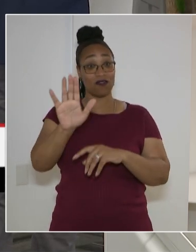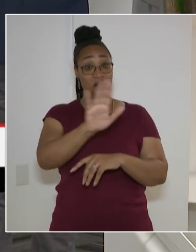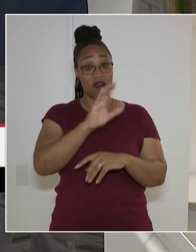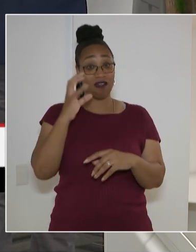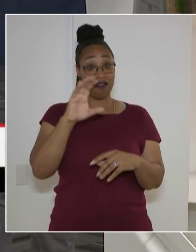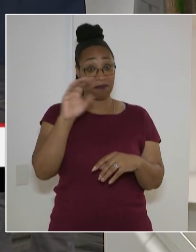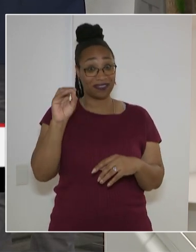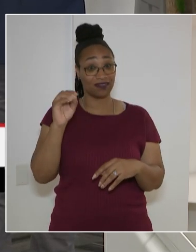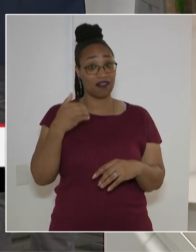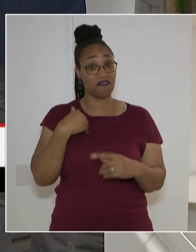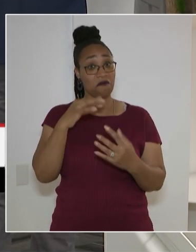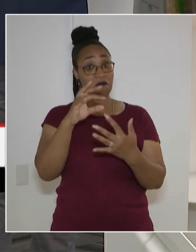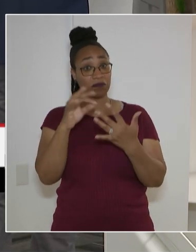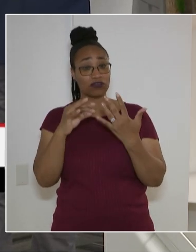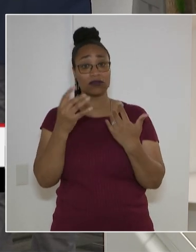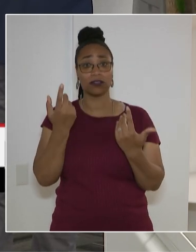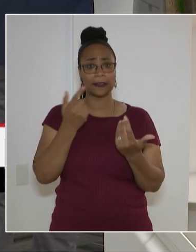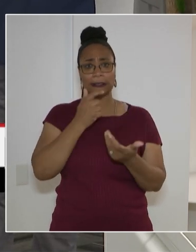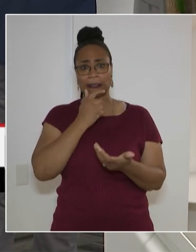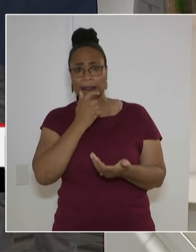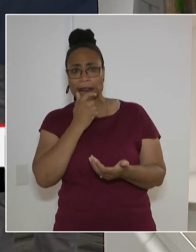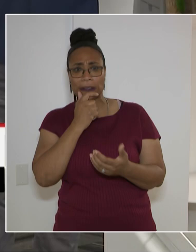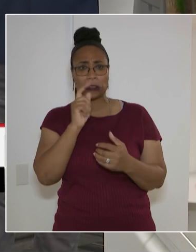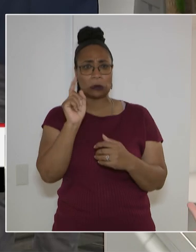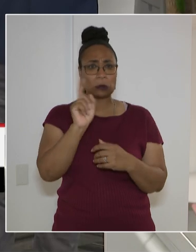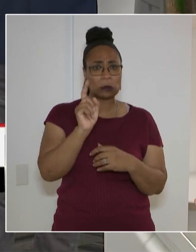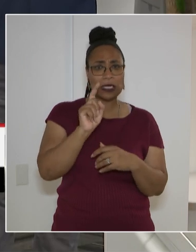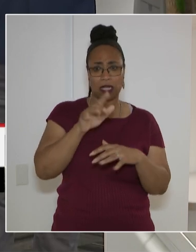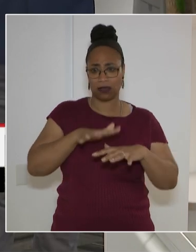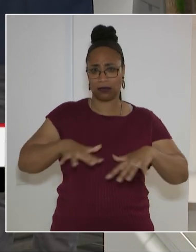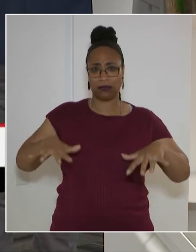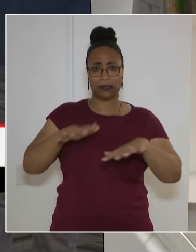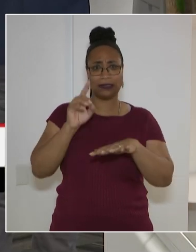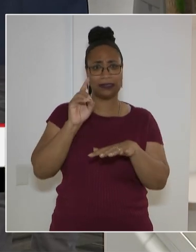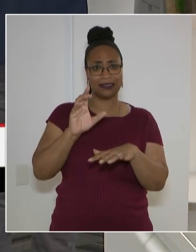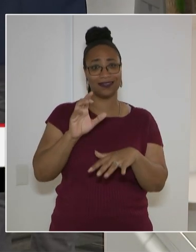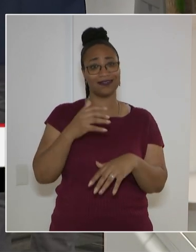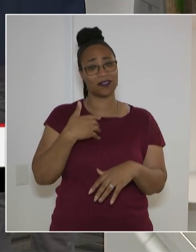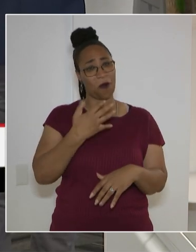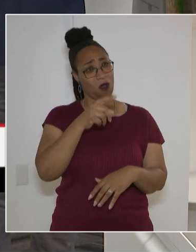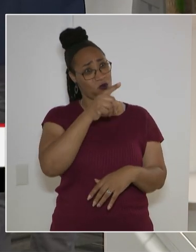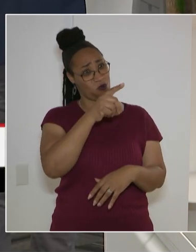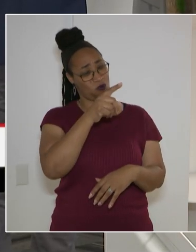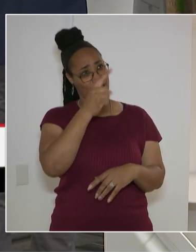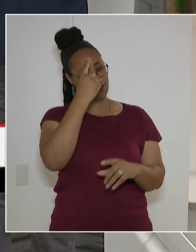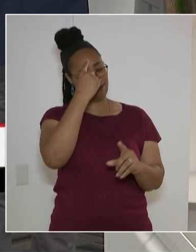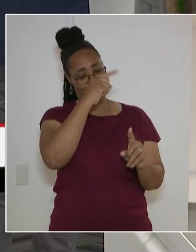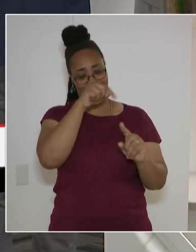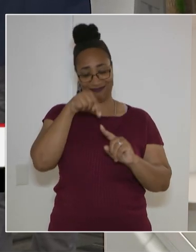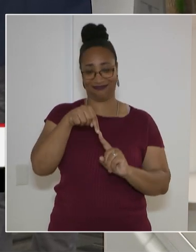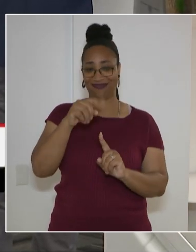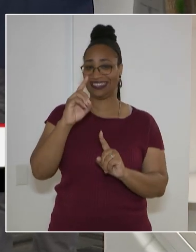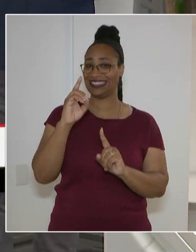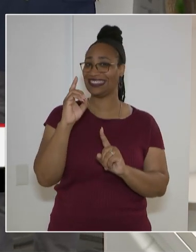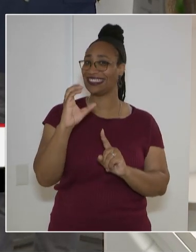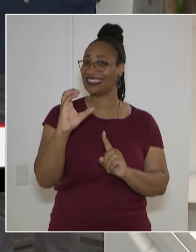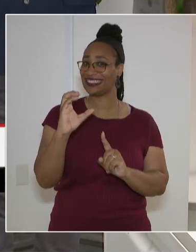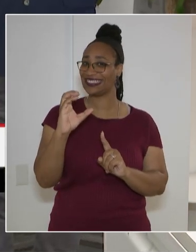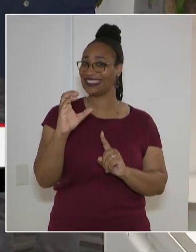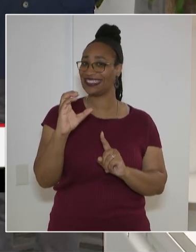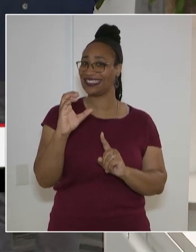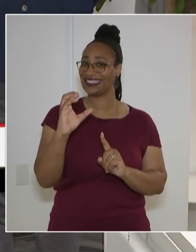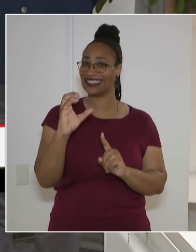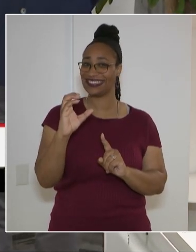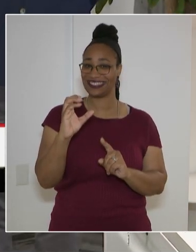be Washington, and we want to help you seal the deal. And by establishing your headquarters